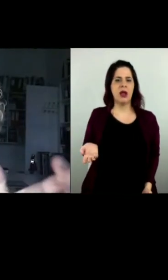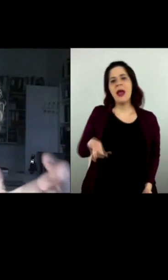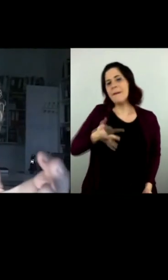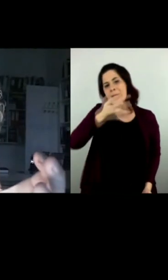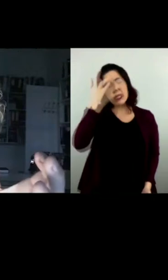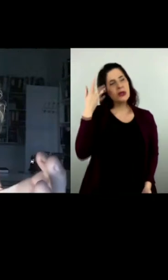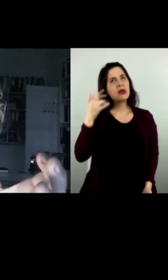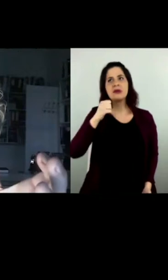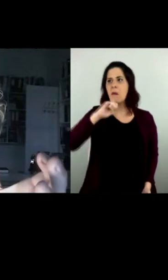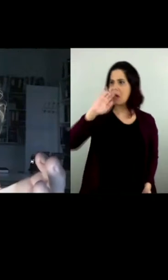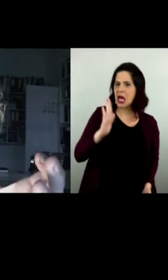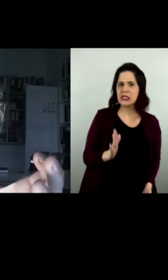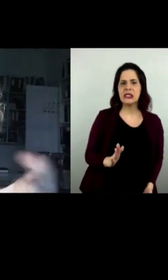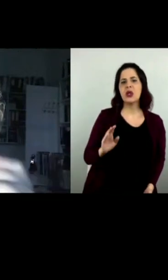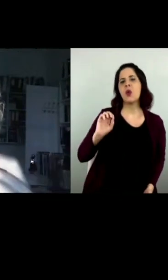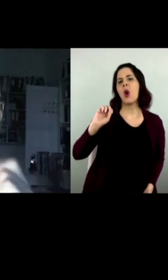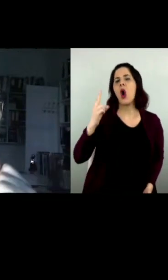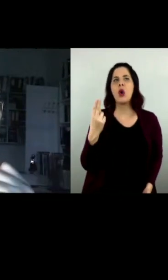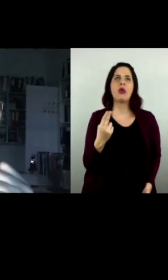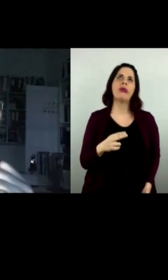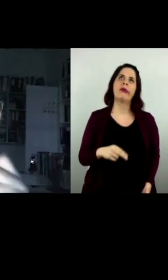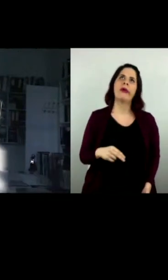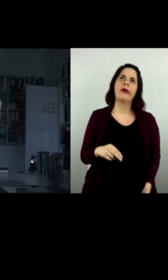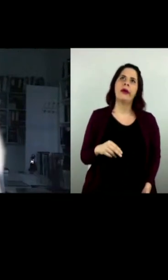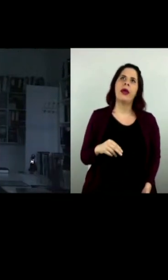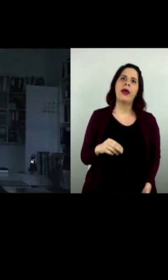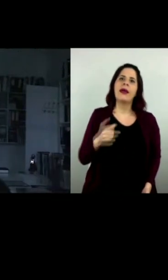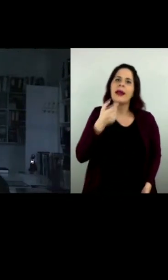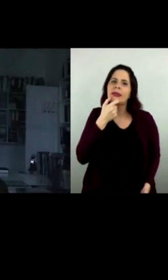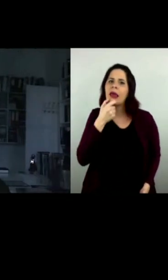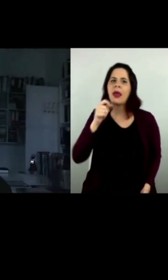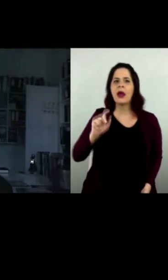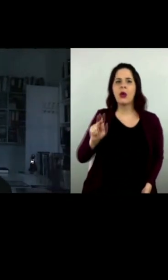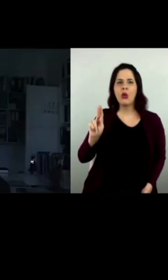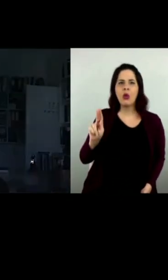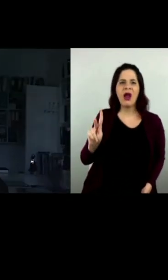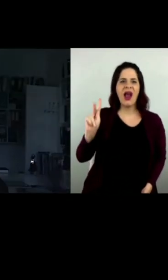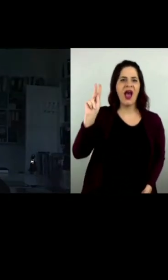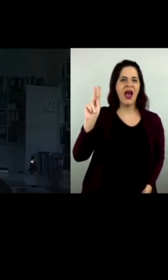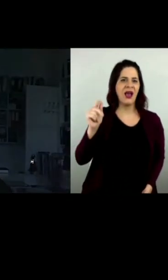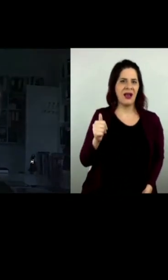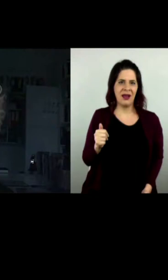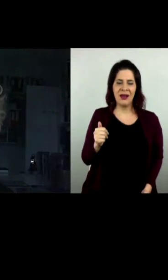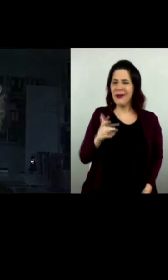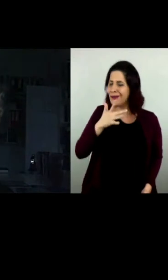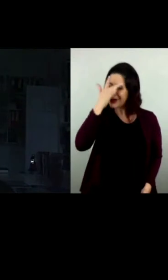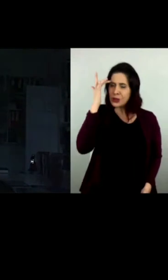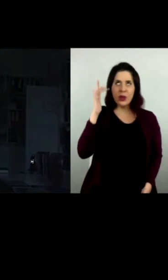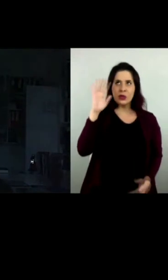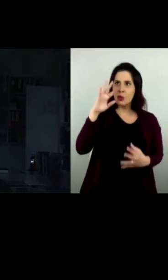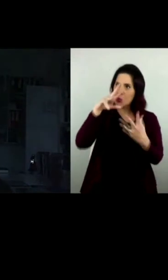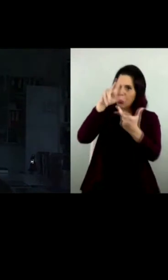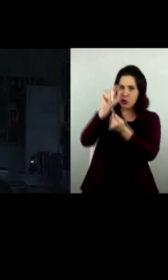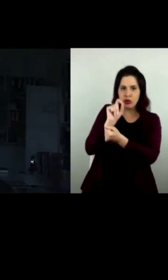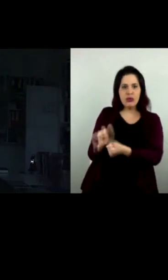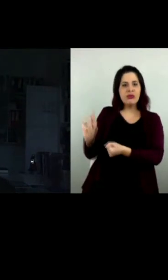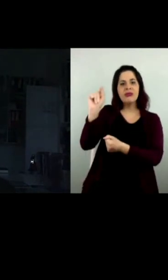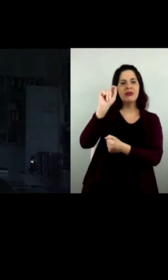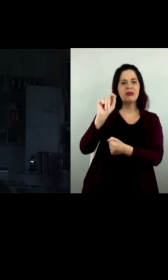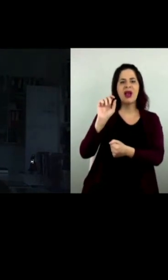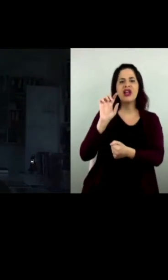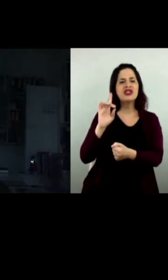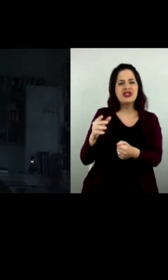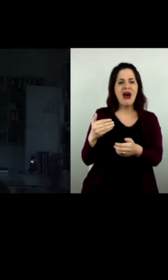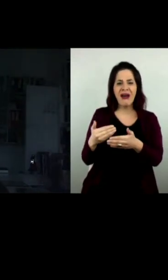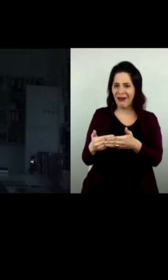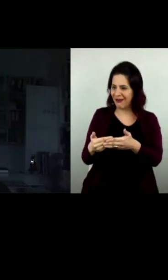UK, you know, a lot of people are not going to come from fancy or elite backgrounds, but they want to make cinema. And